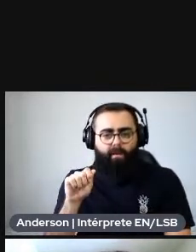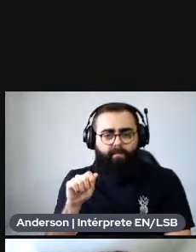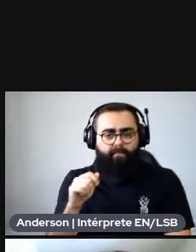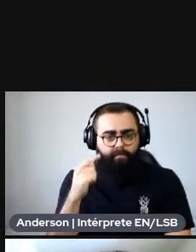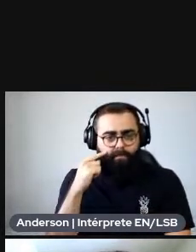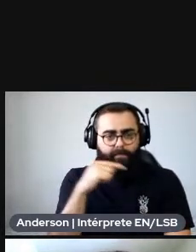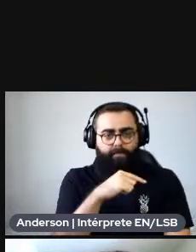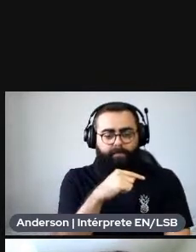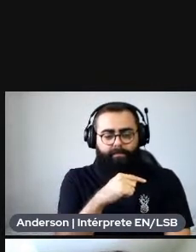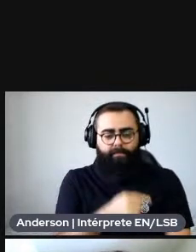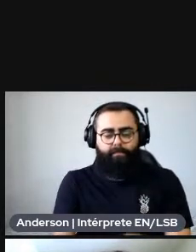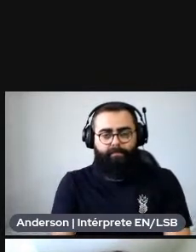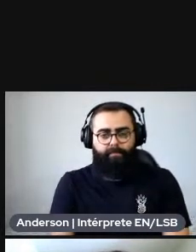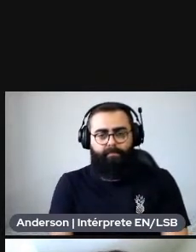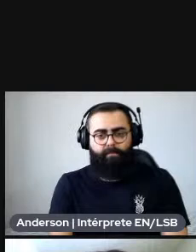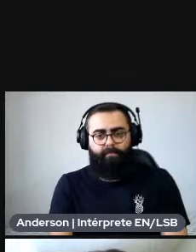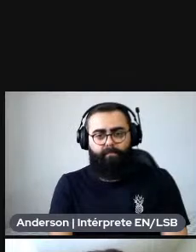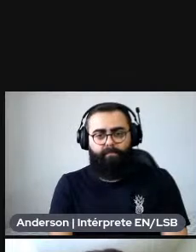Sorry.